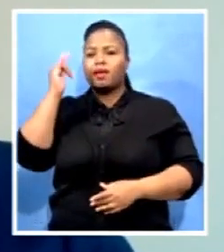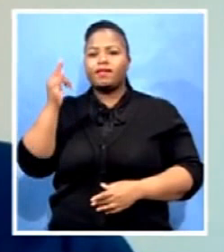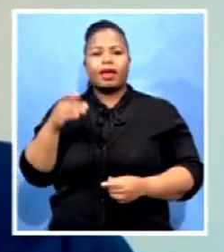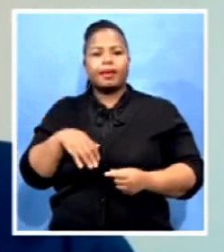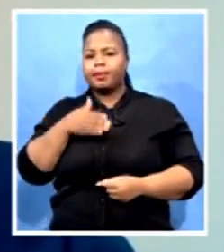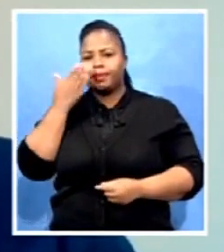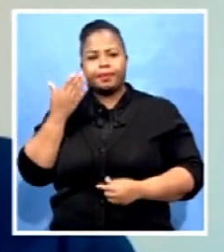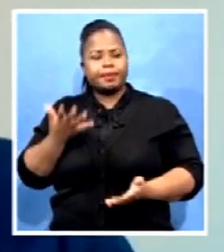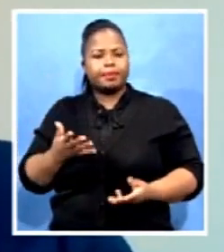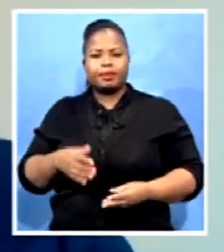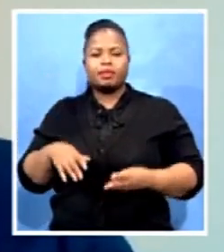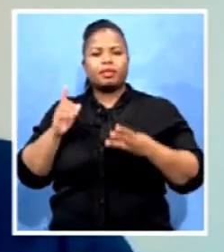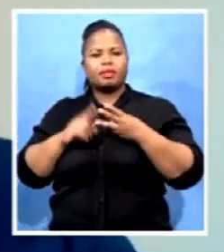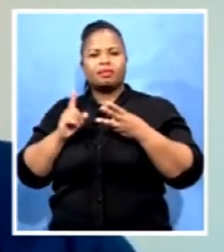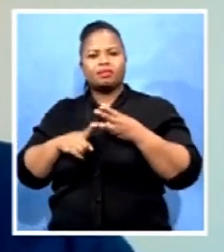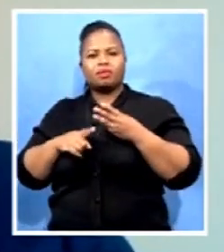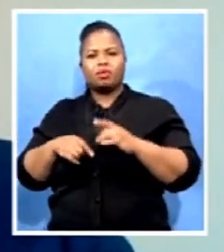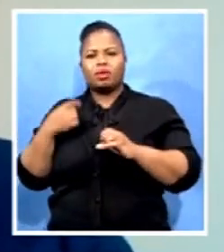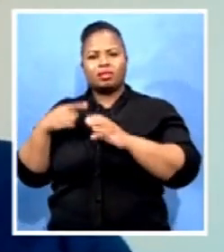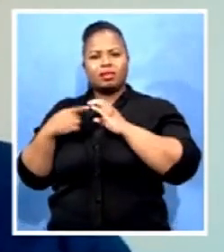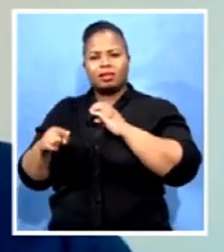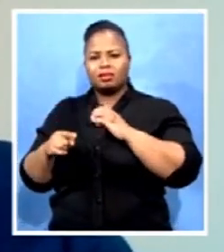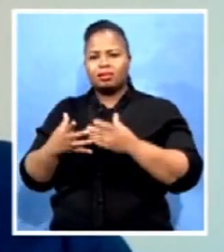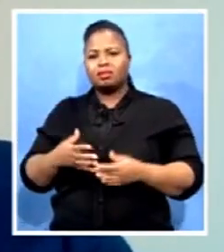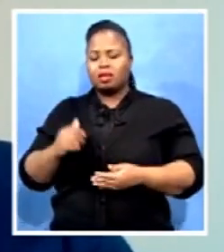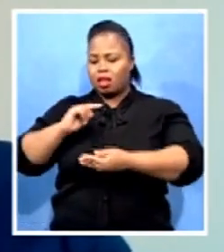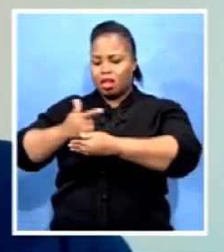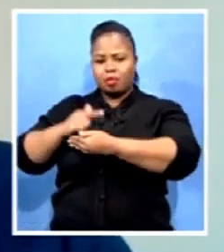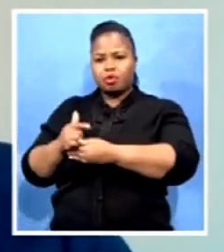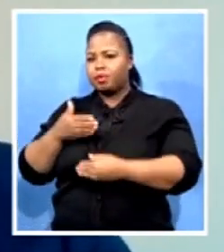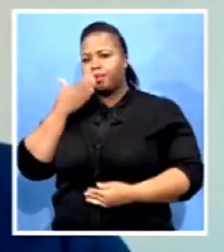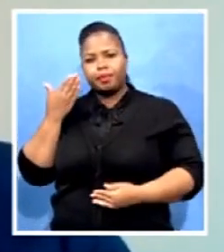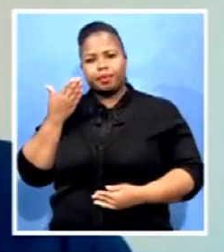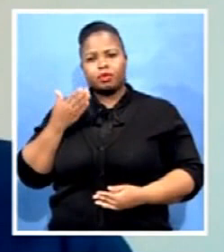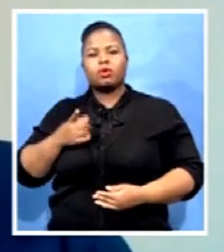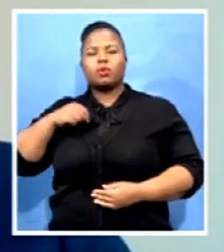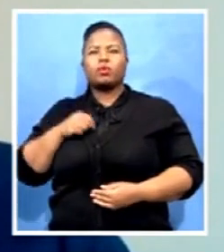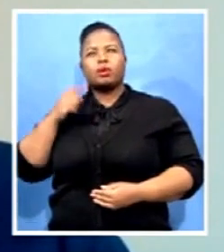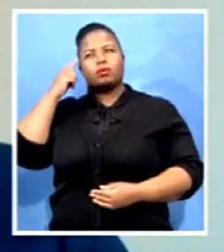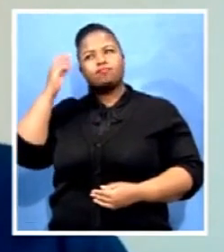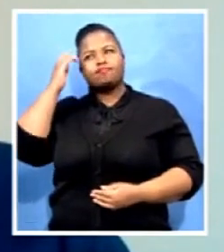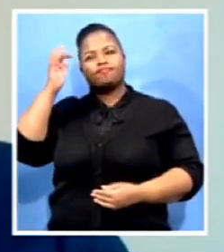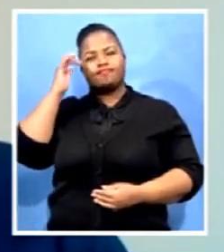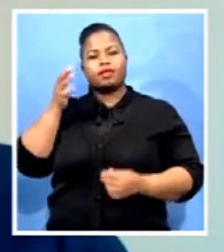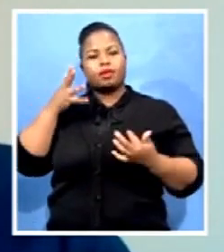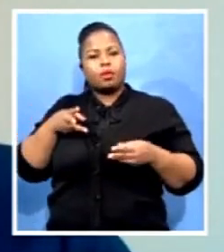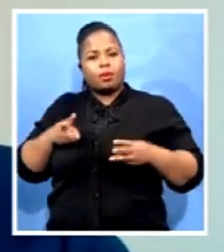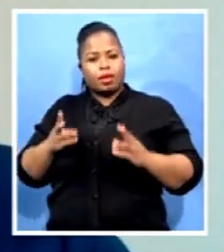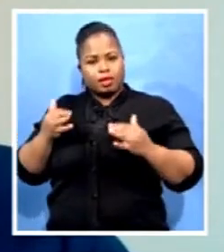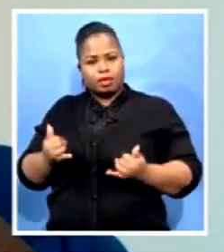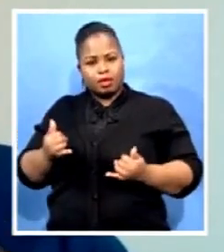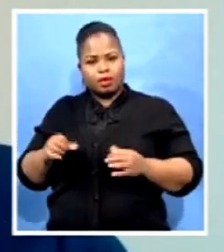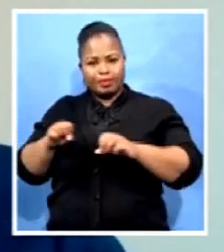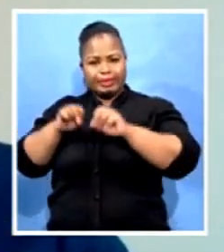to to a laptop. So we have a mechanism in place and a system in place that we have